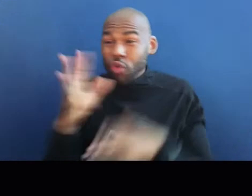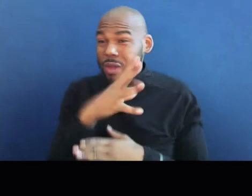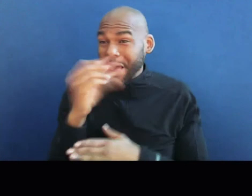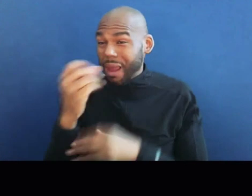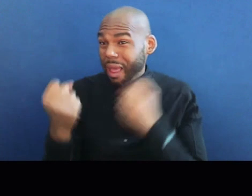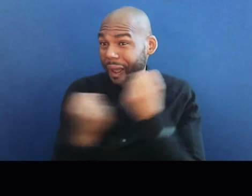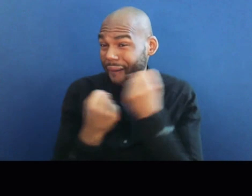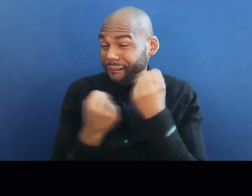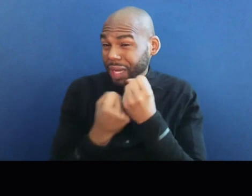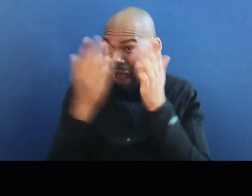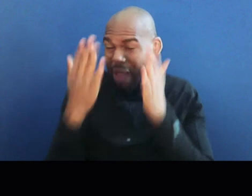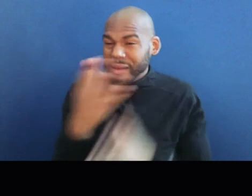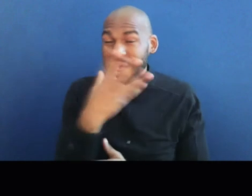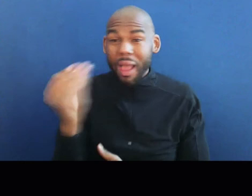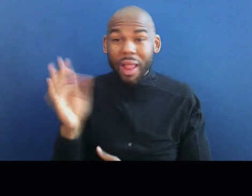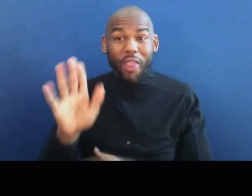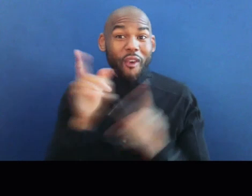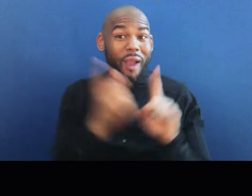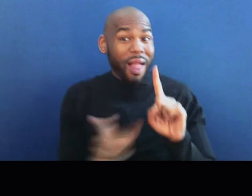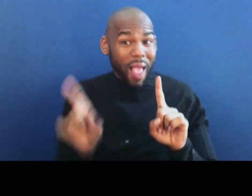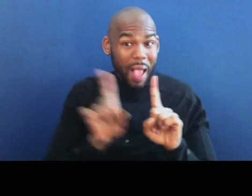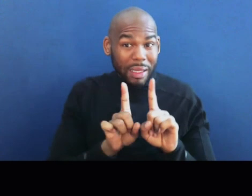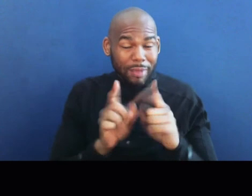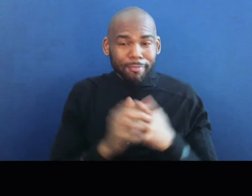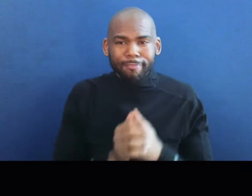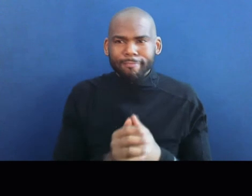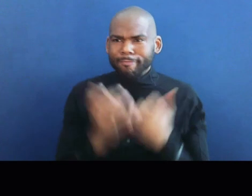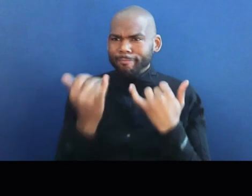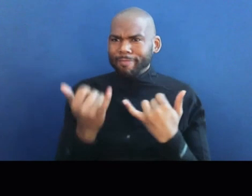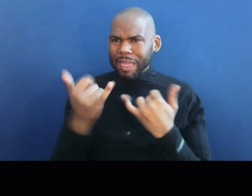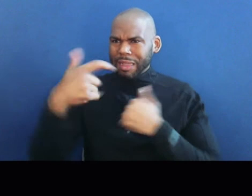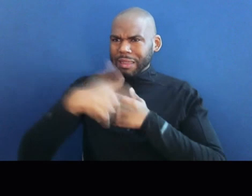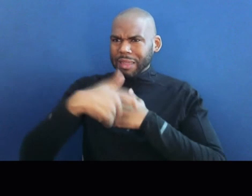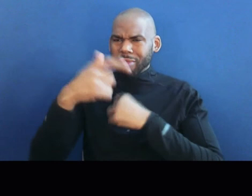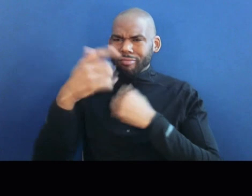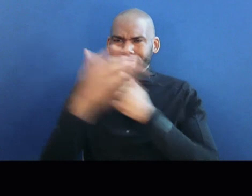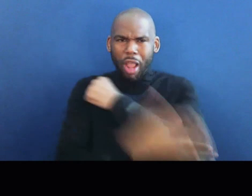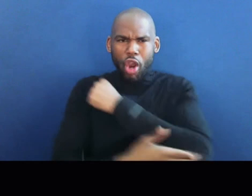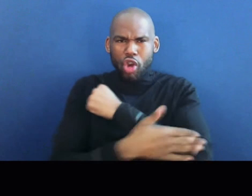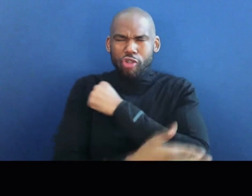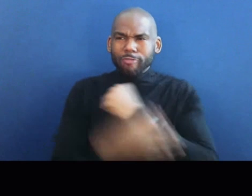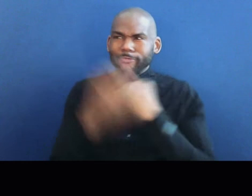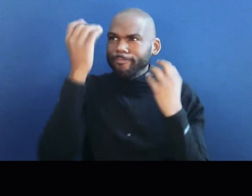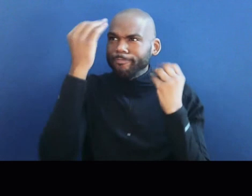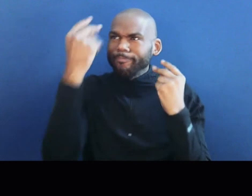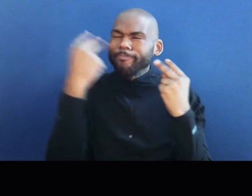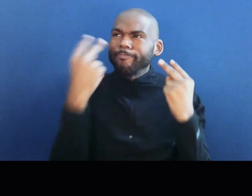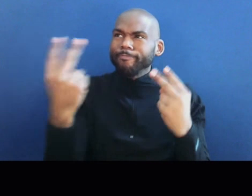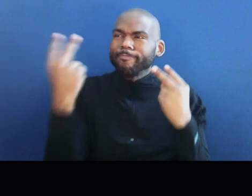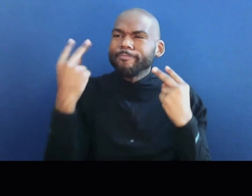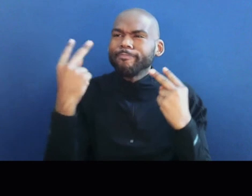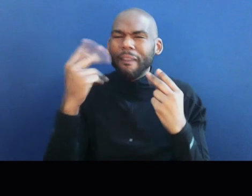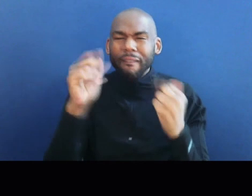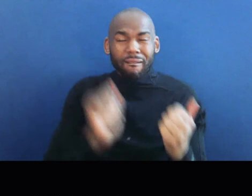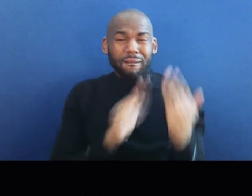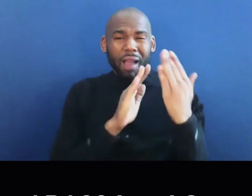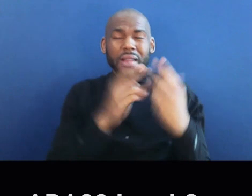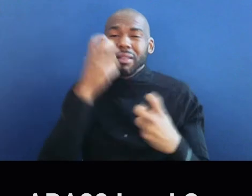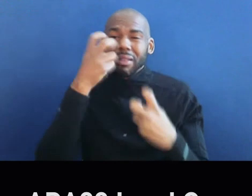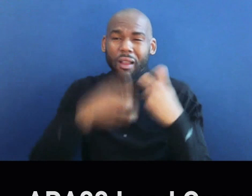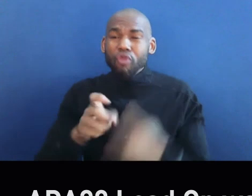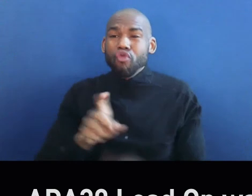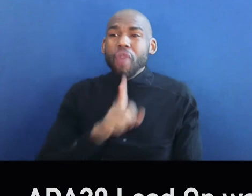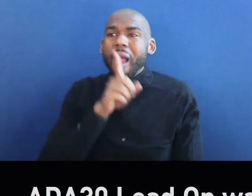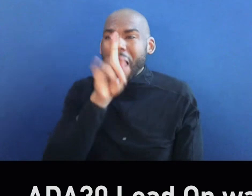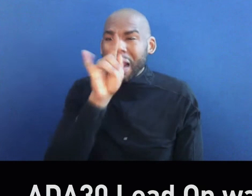allies. At this time in our nation's collective conscience, we are asked to confront harsh realities that are residual echoes of the